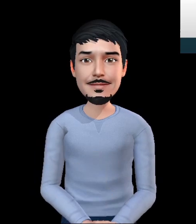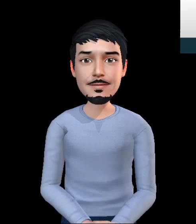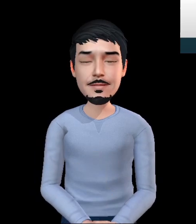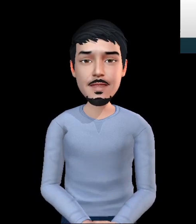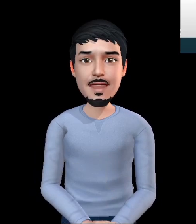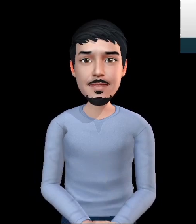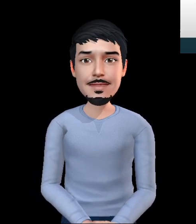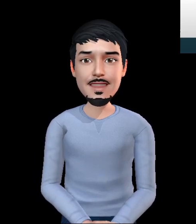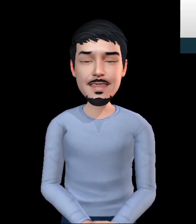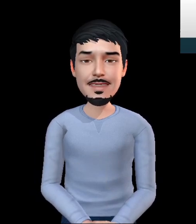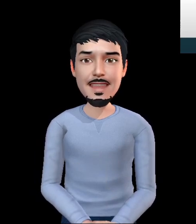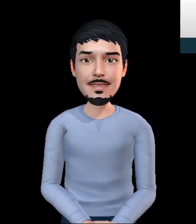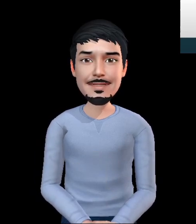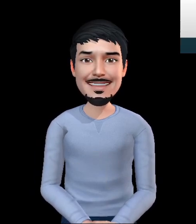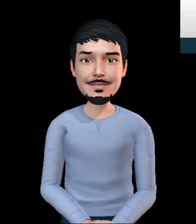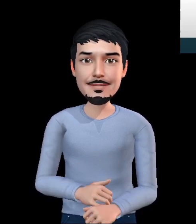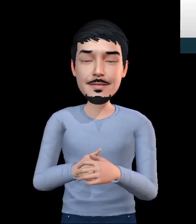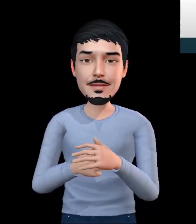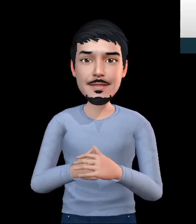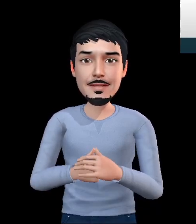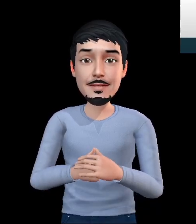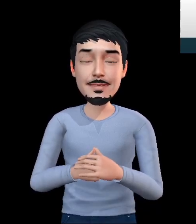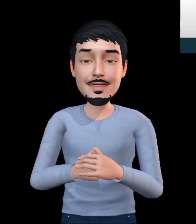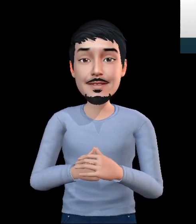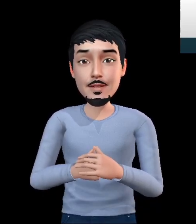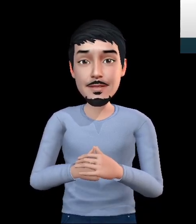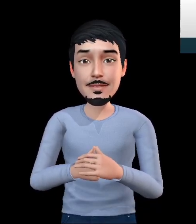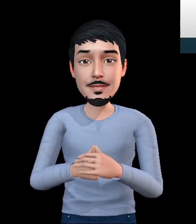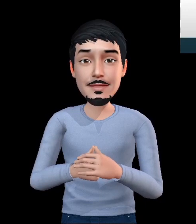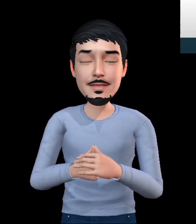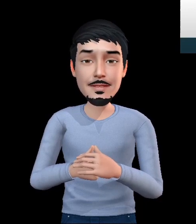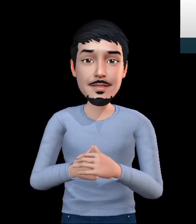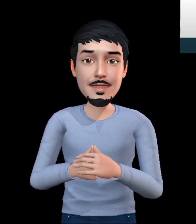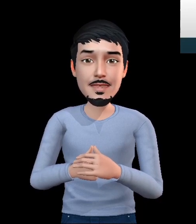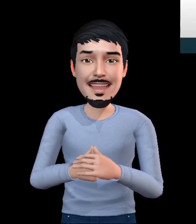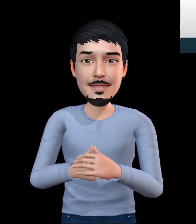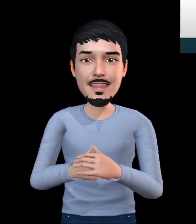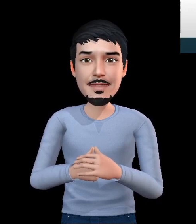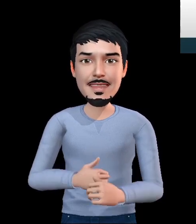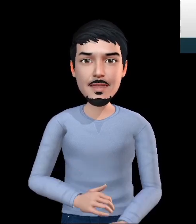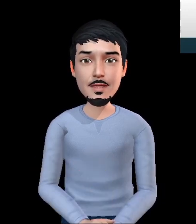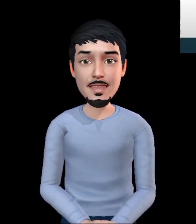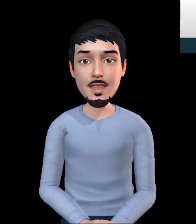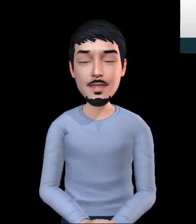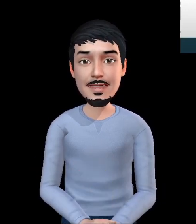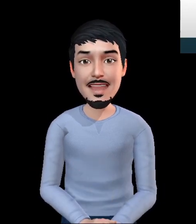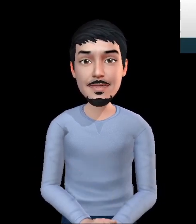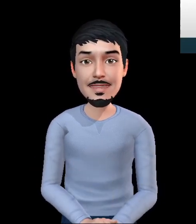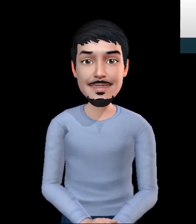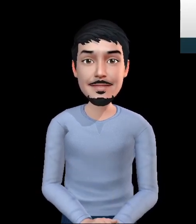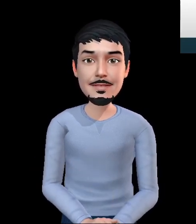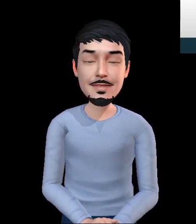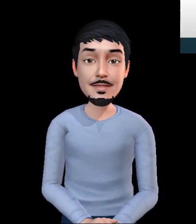said, for us here in the United States. So, does that mean the other groups are not from the